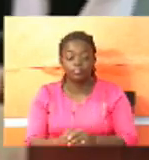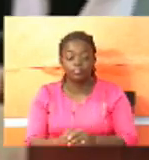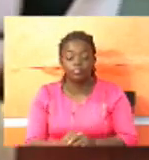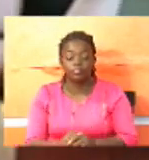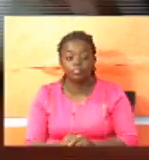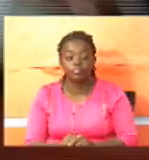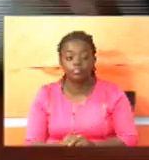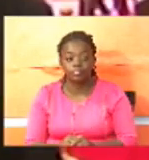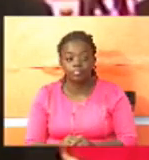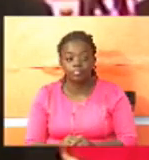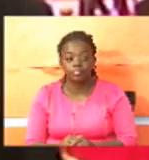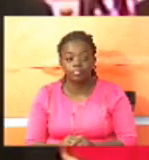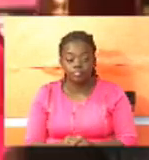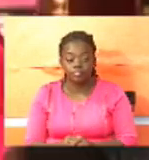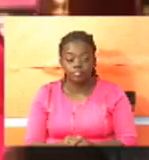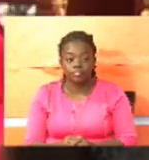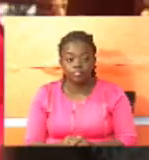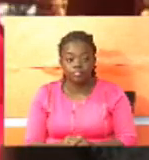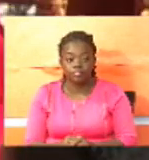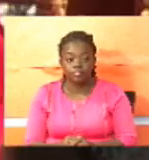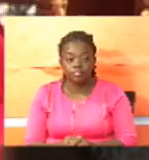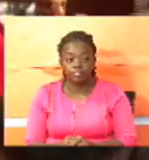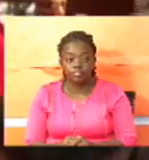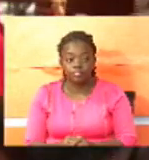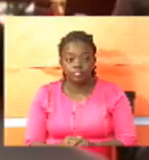Narugwe bakusakide guli eno wa Okade TV.